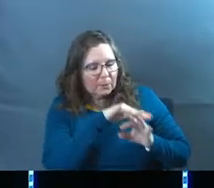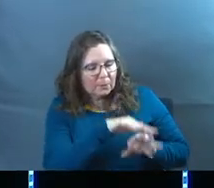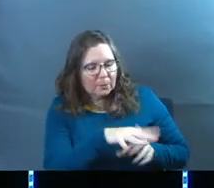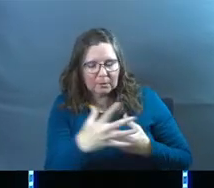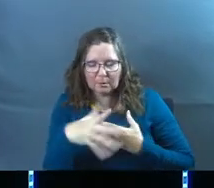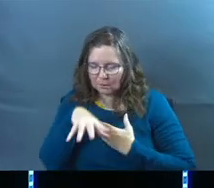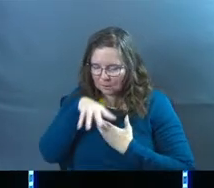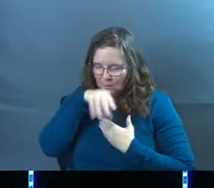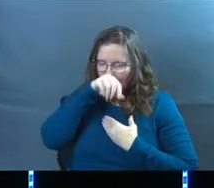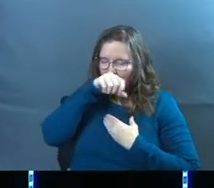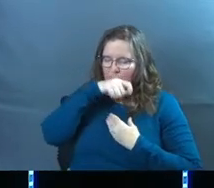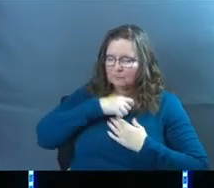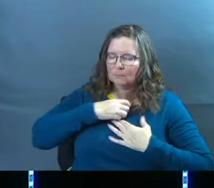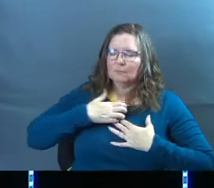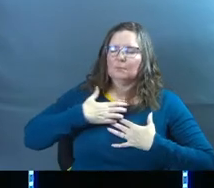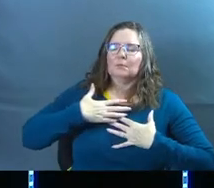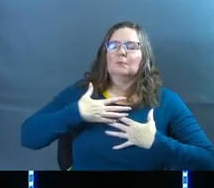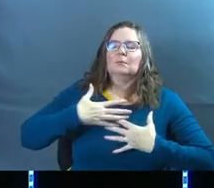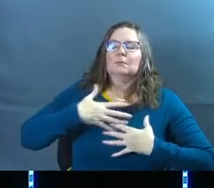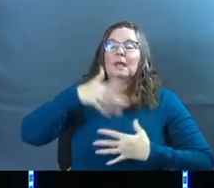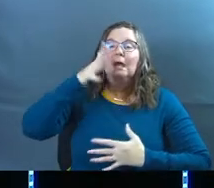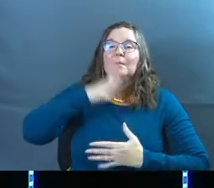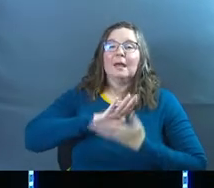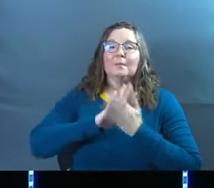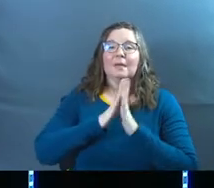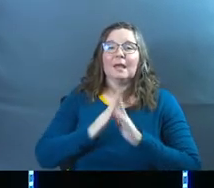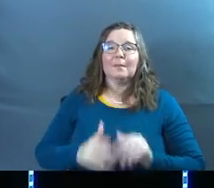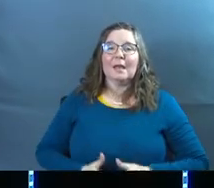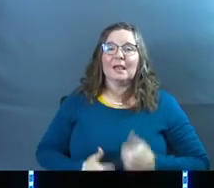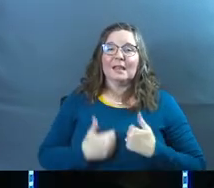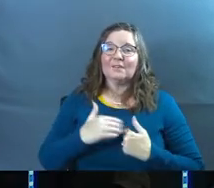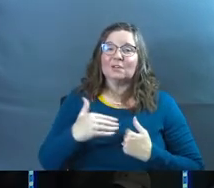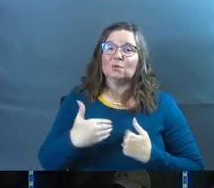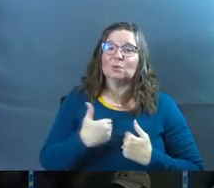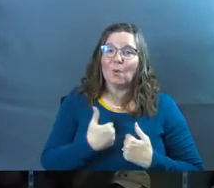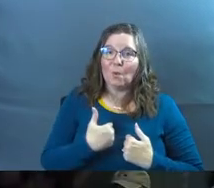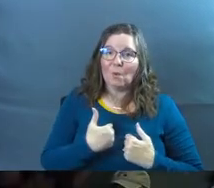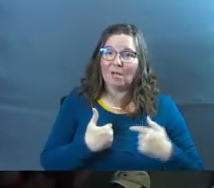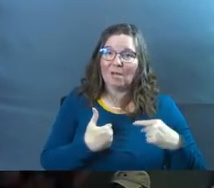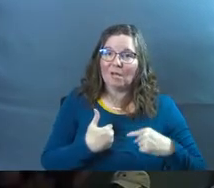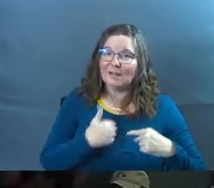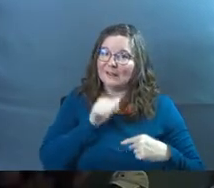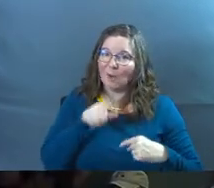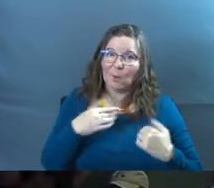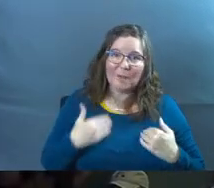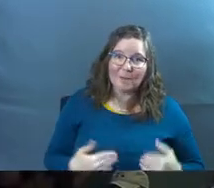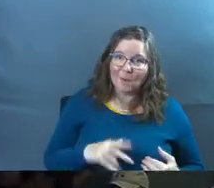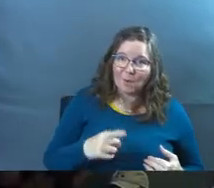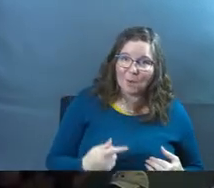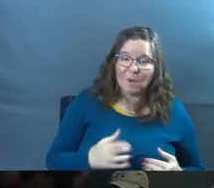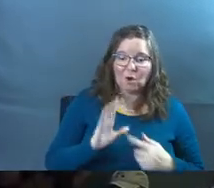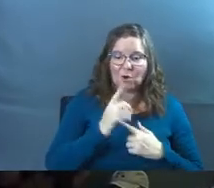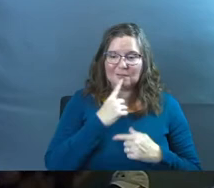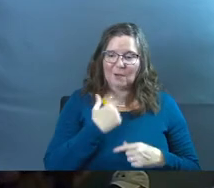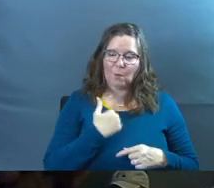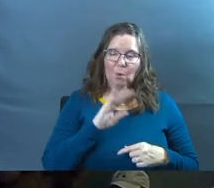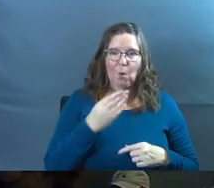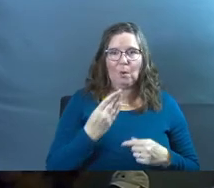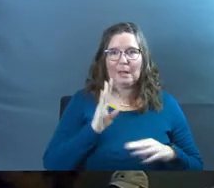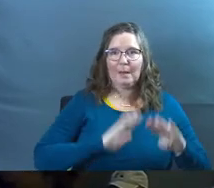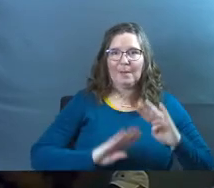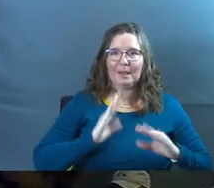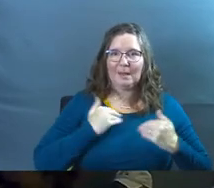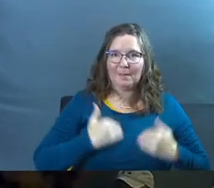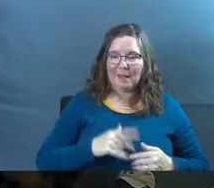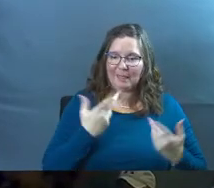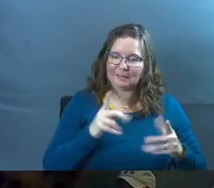into man, and man became a living soul, not just a biological body. And our culture tells us we are just a biological body,